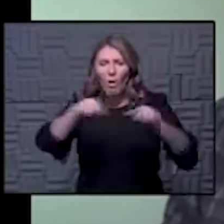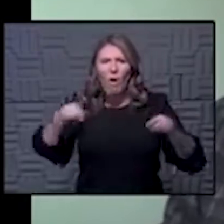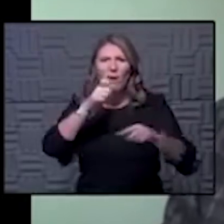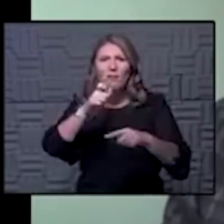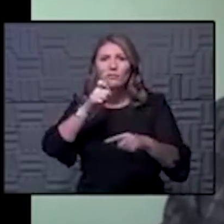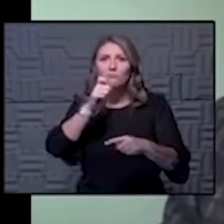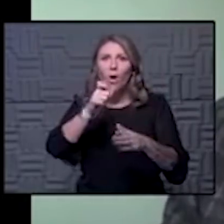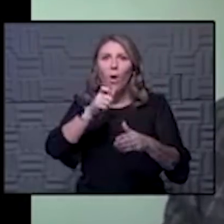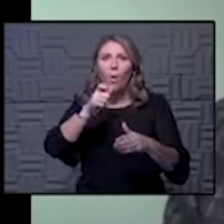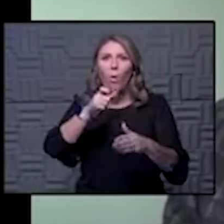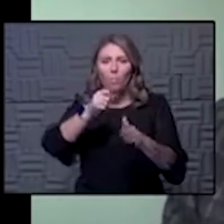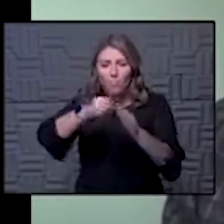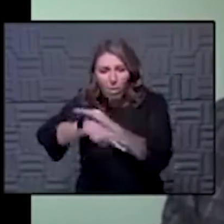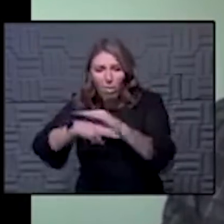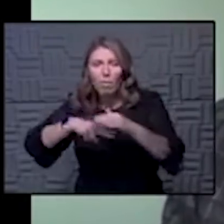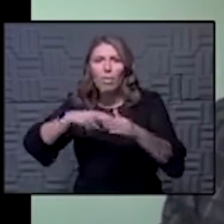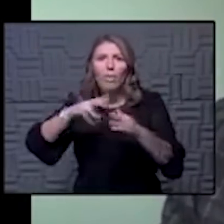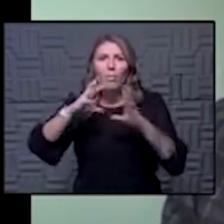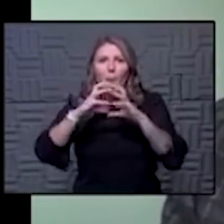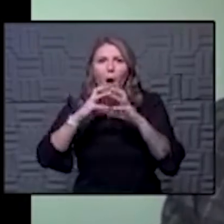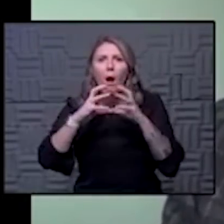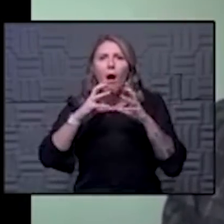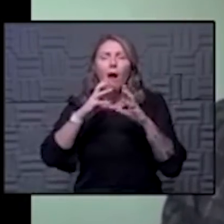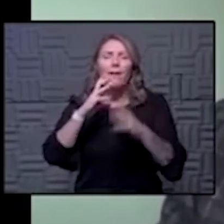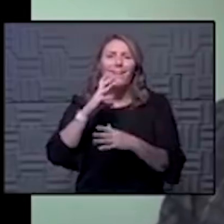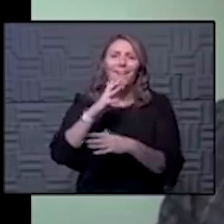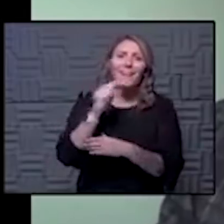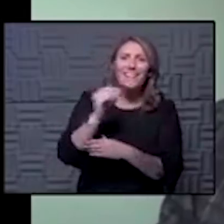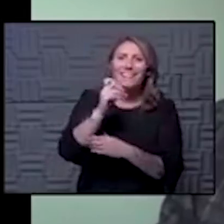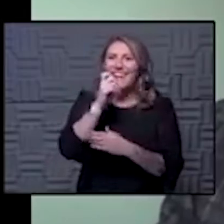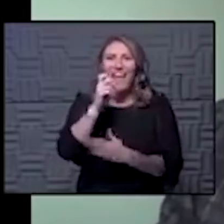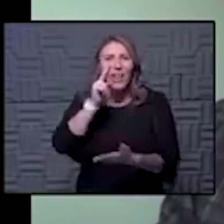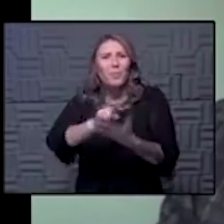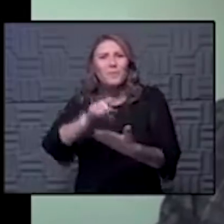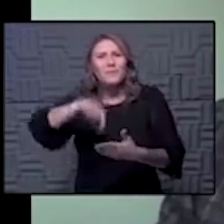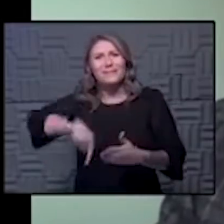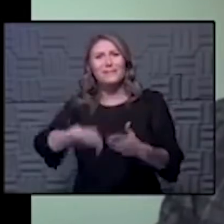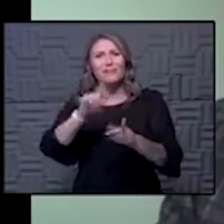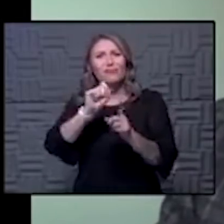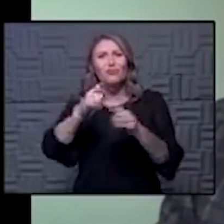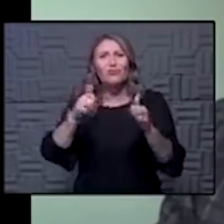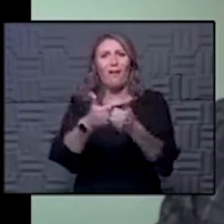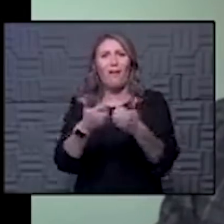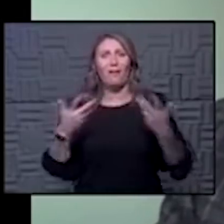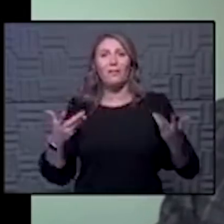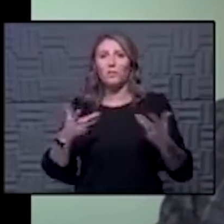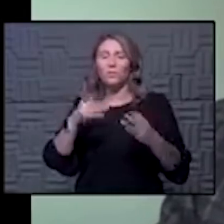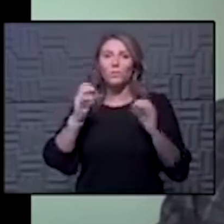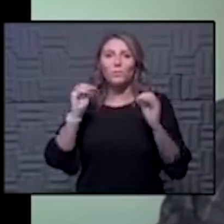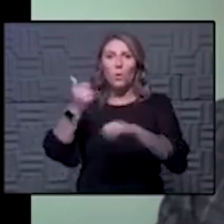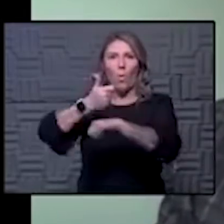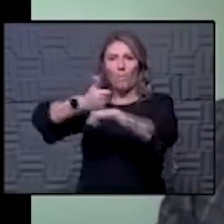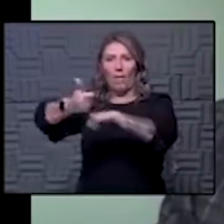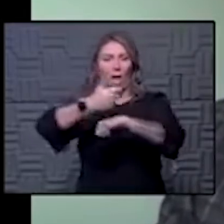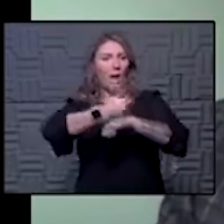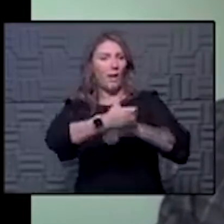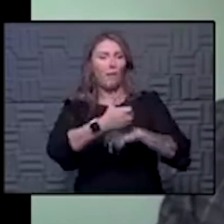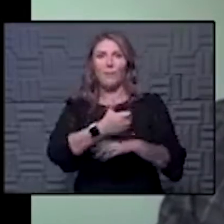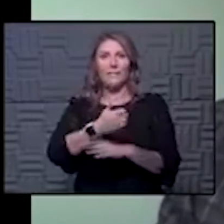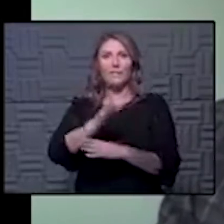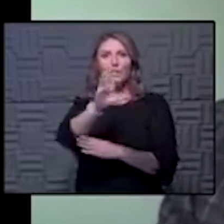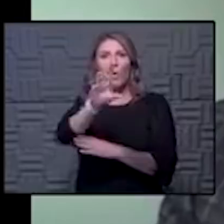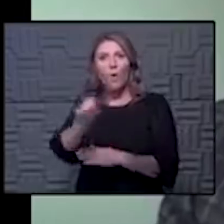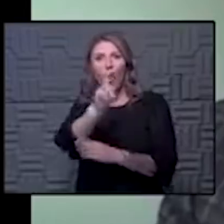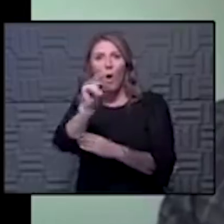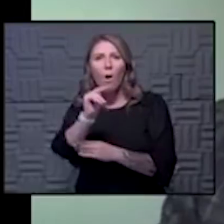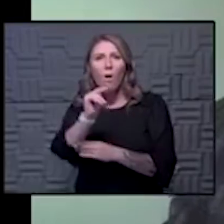it's all up to us to not lose the game. And there's no blame to be put on this. It's all about our own